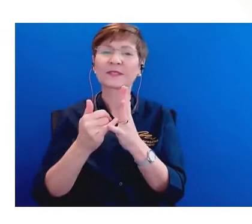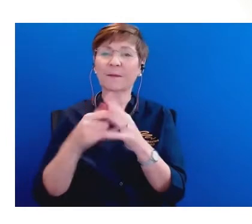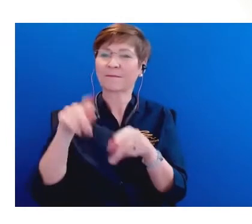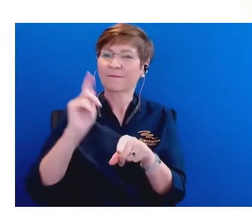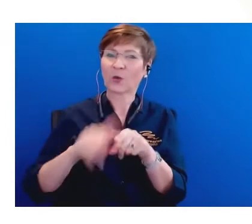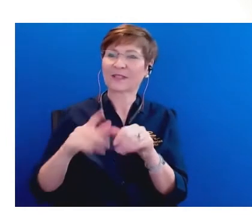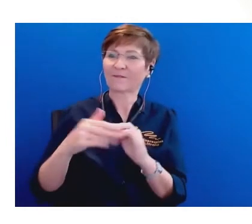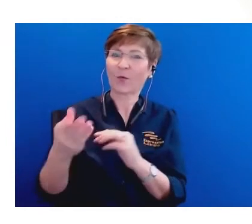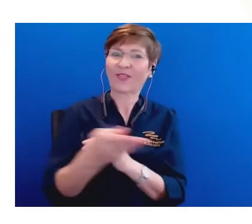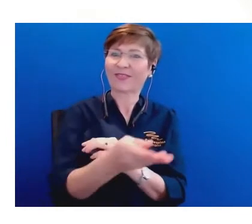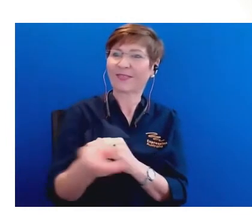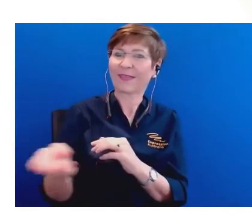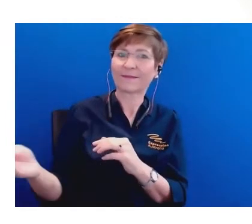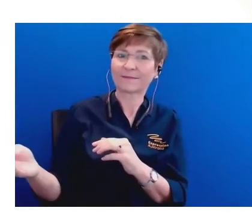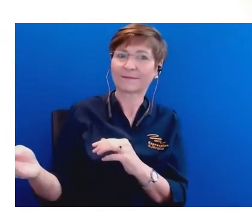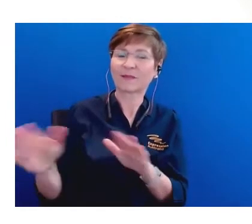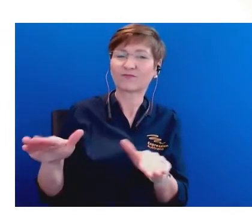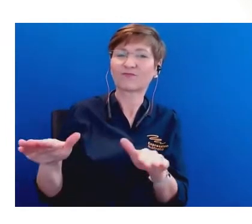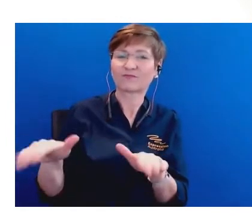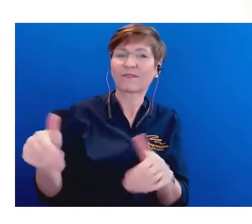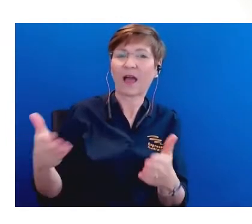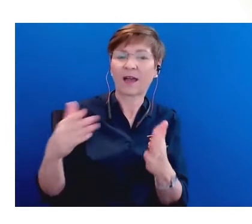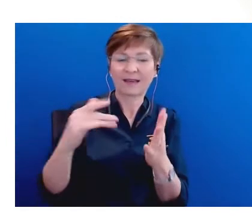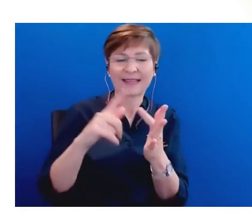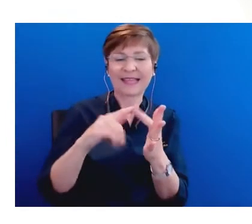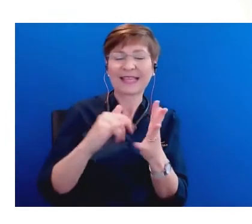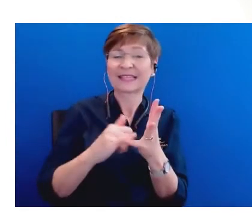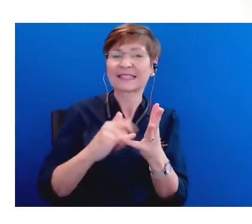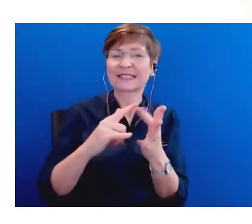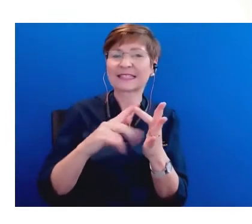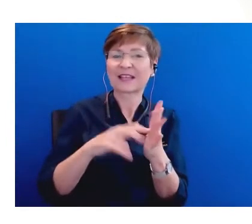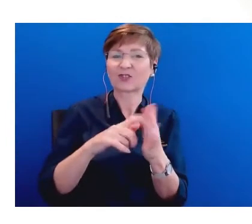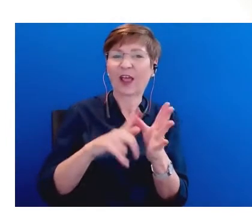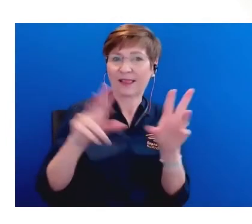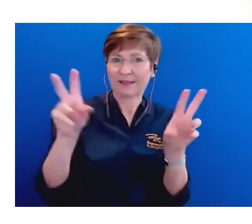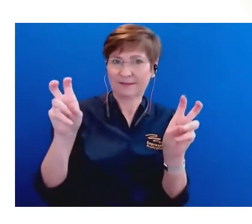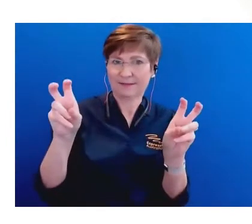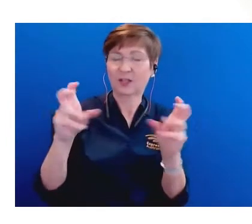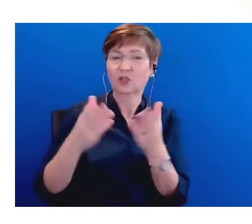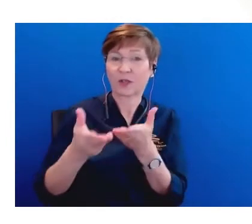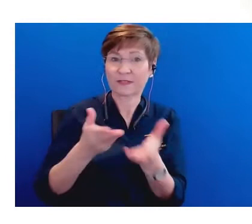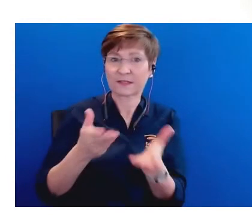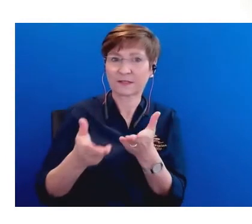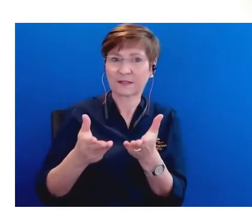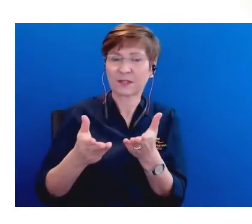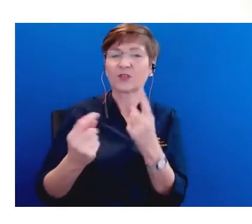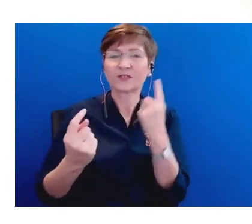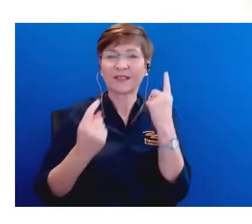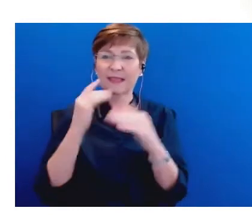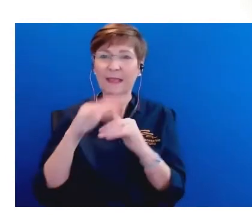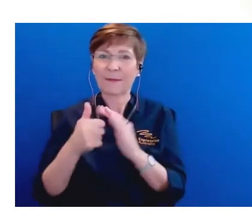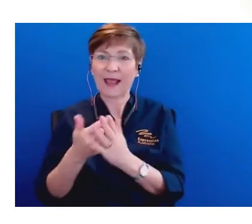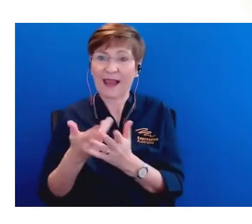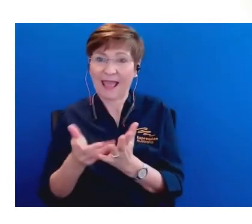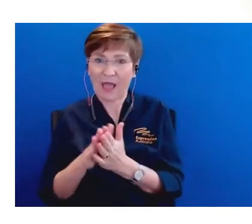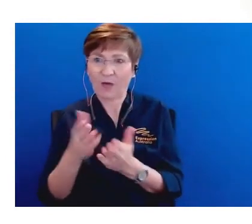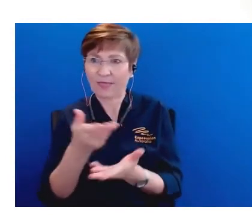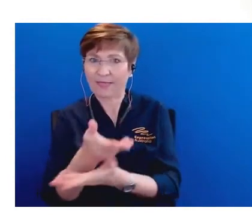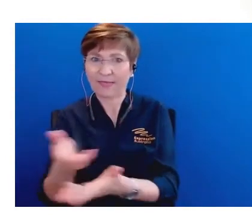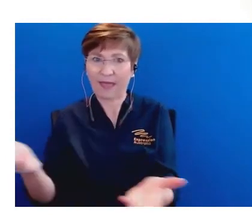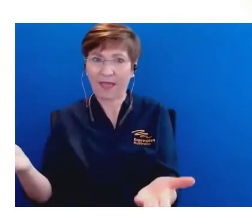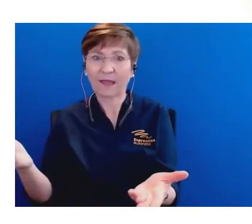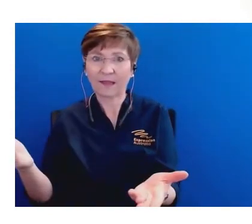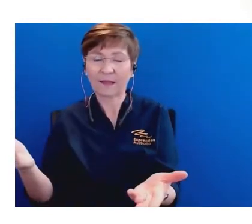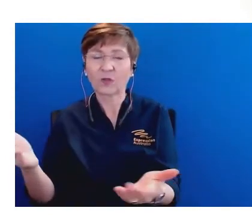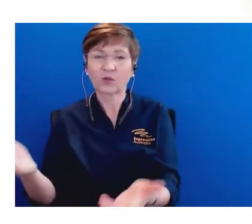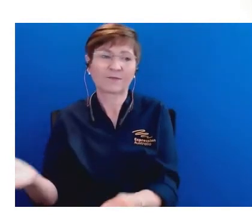of essential services, to make contracting and problem solving for these services more accessible for people with